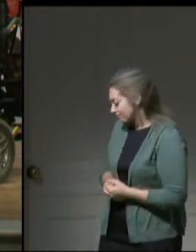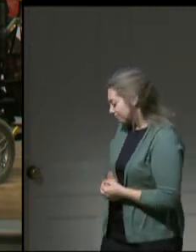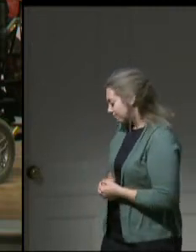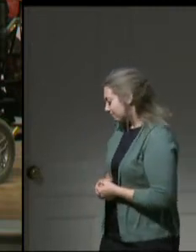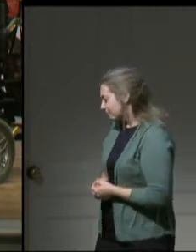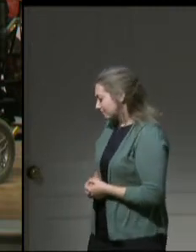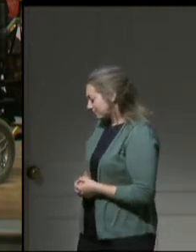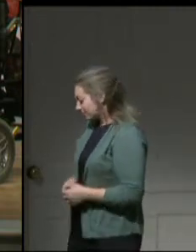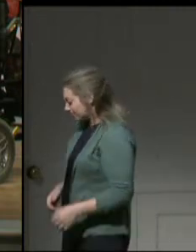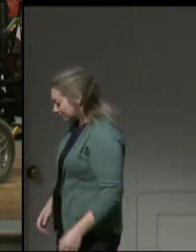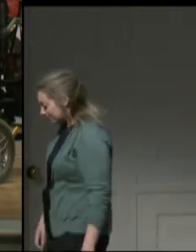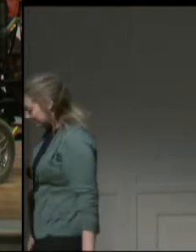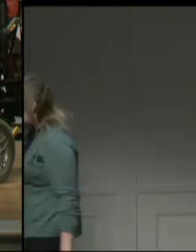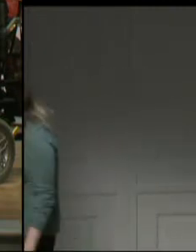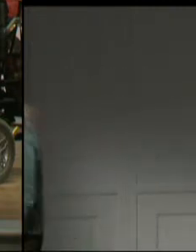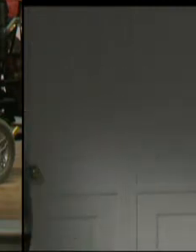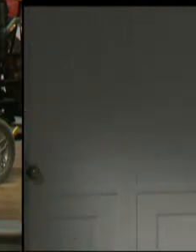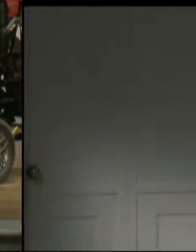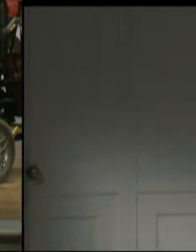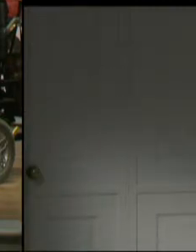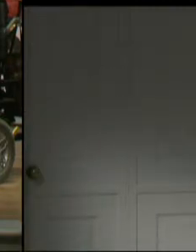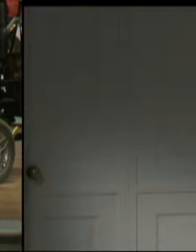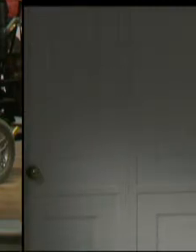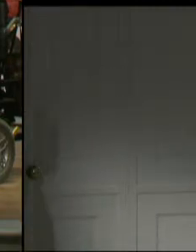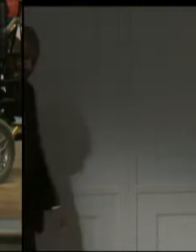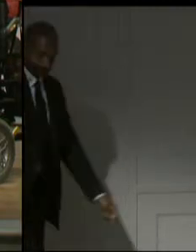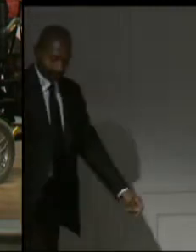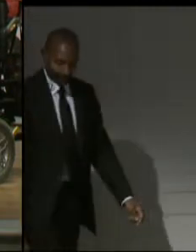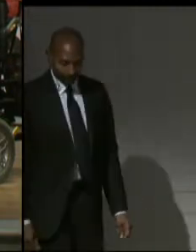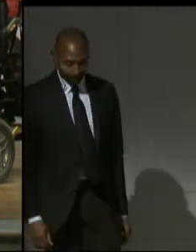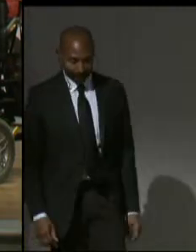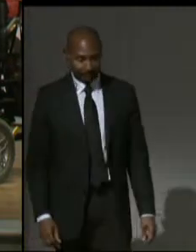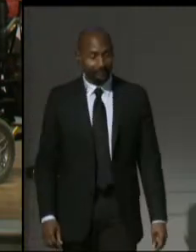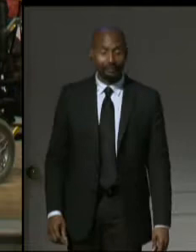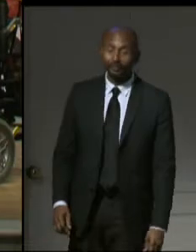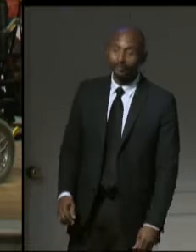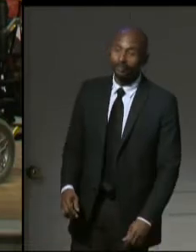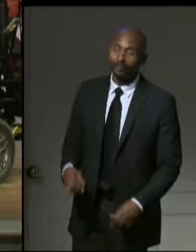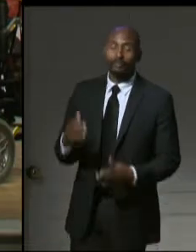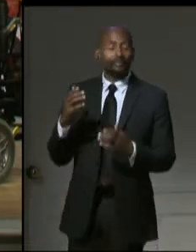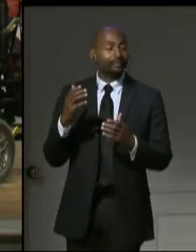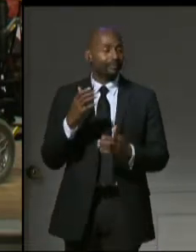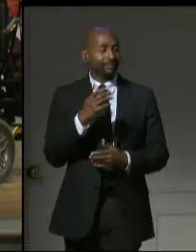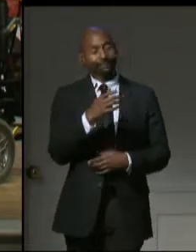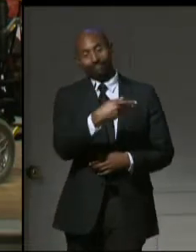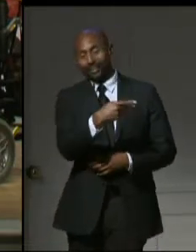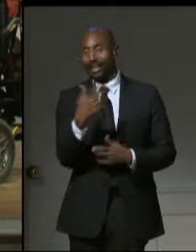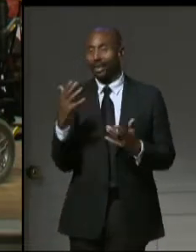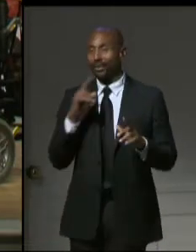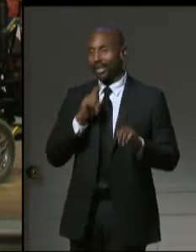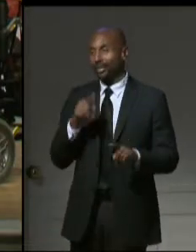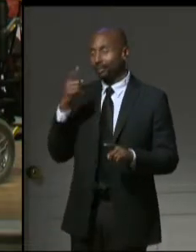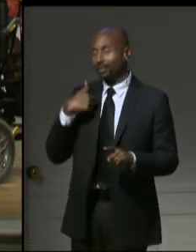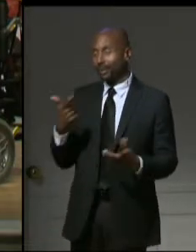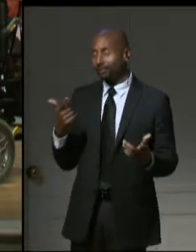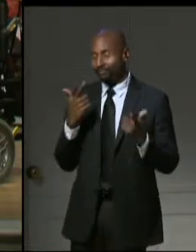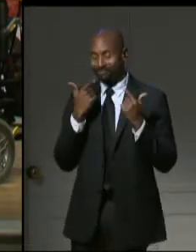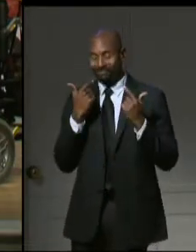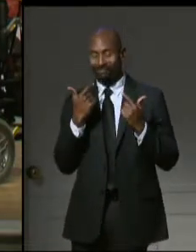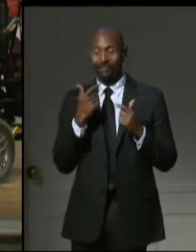So they already answered for me. But I guess going back to what I said earlier